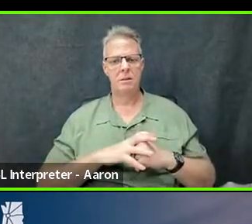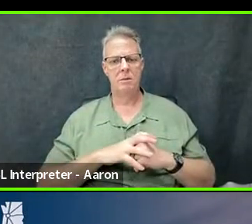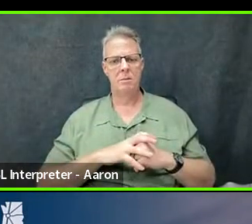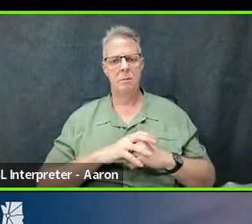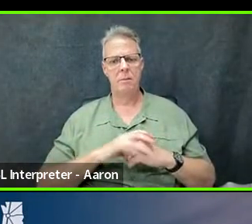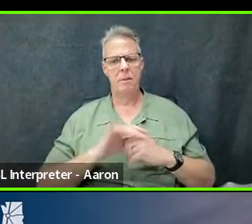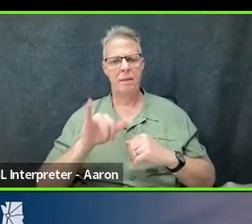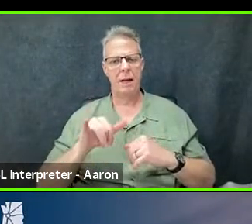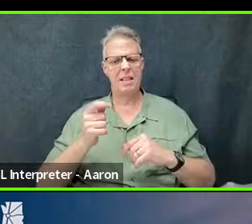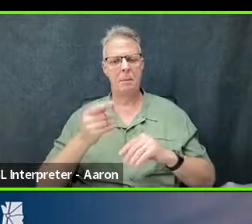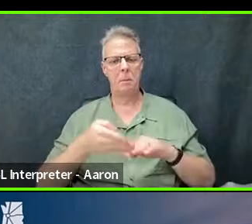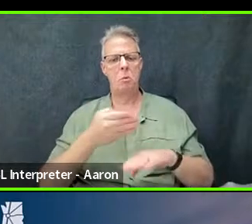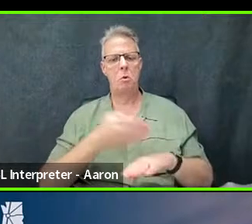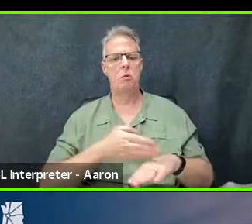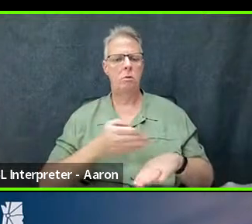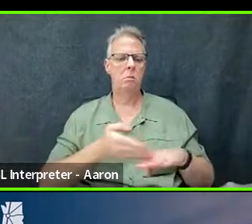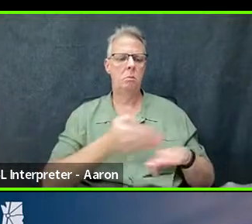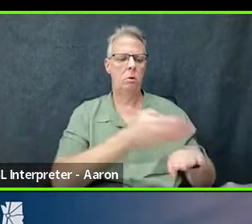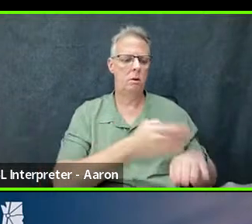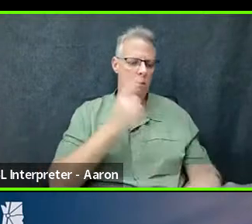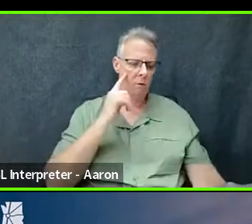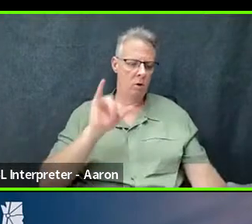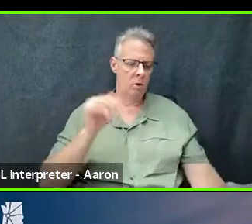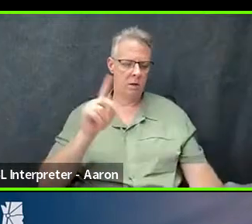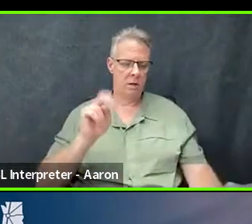the improvements that we're looking at in Jansen Drive